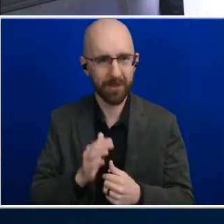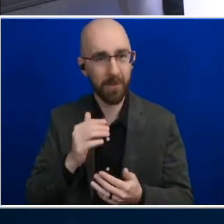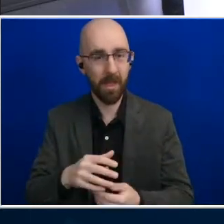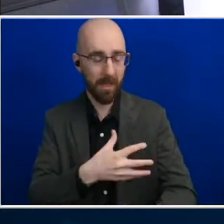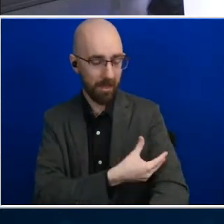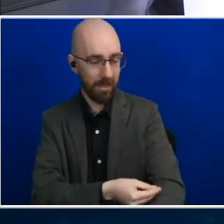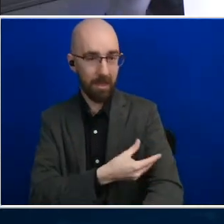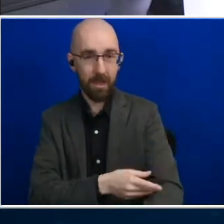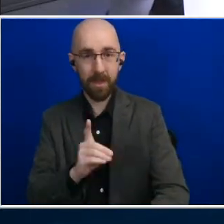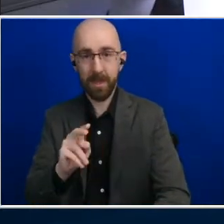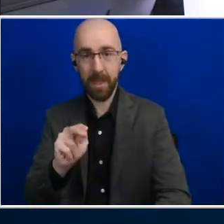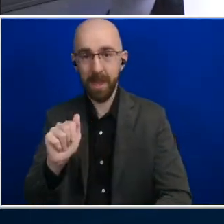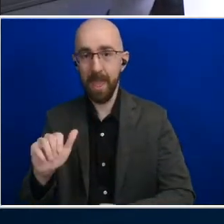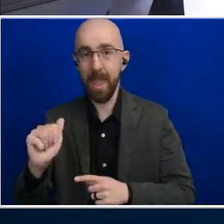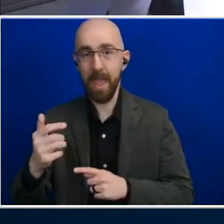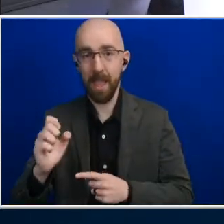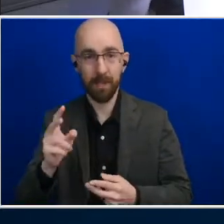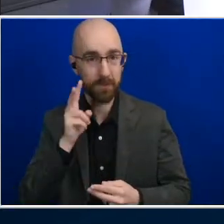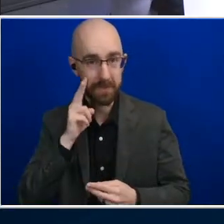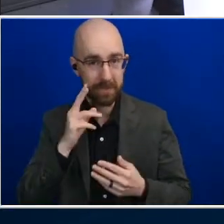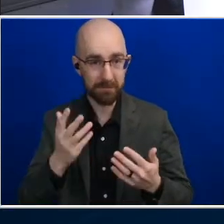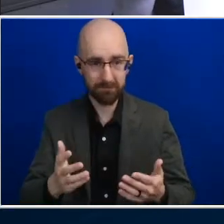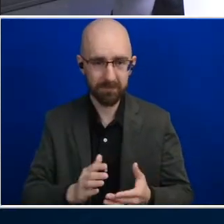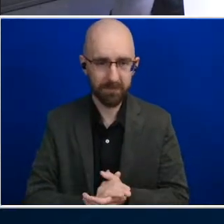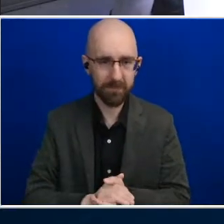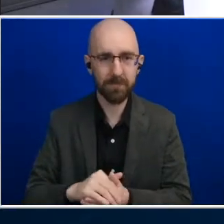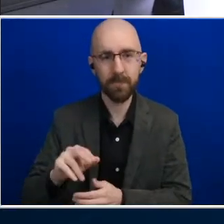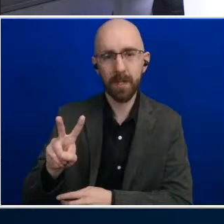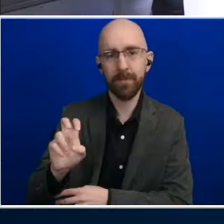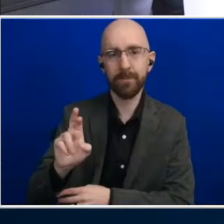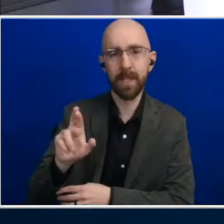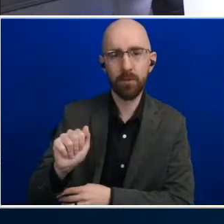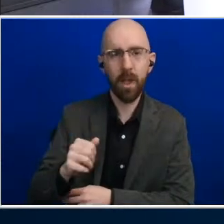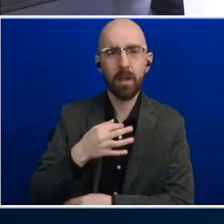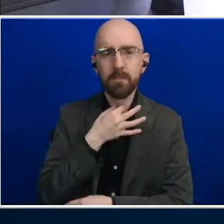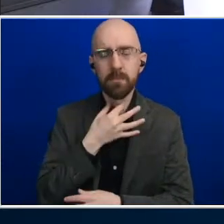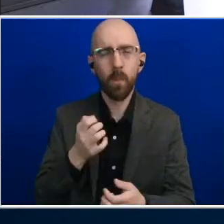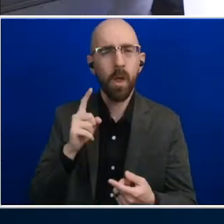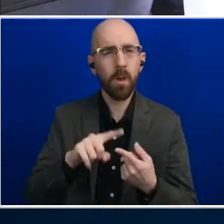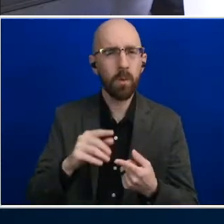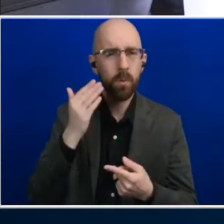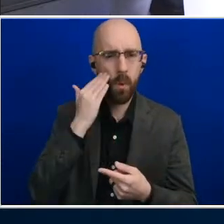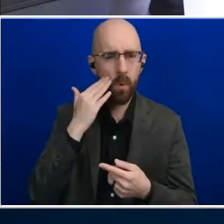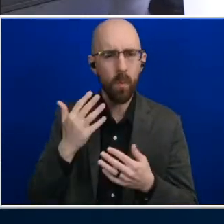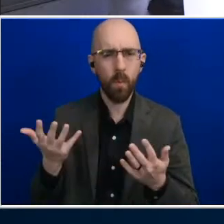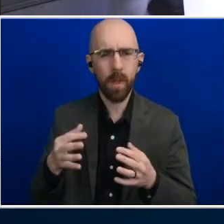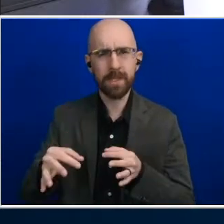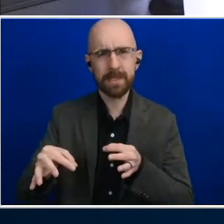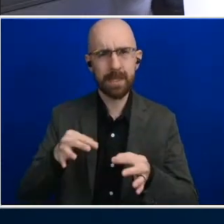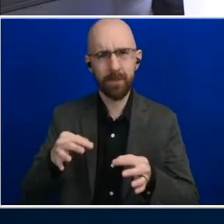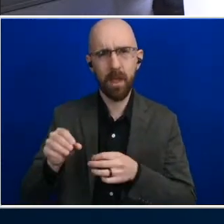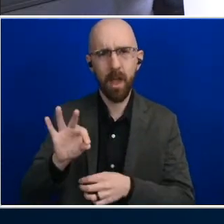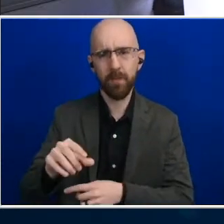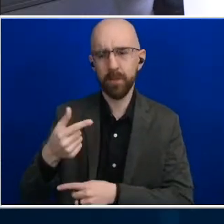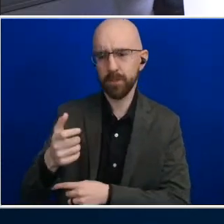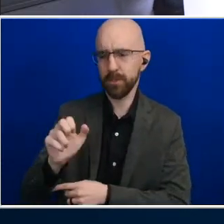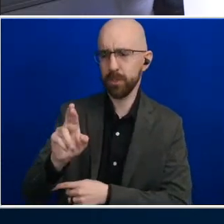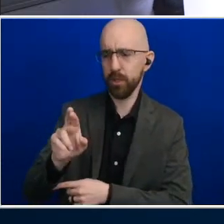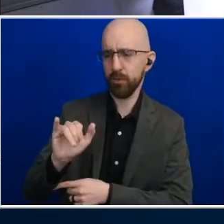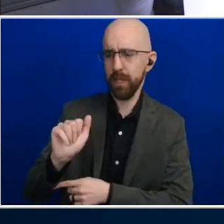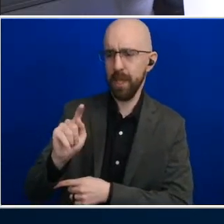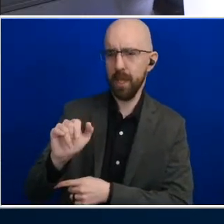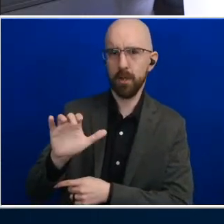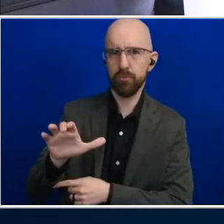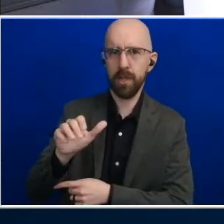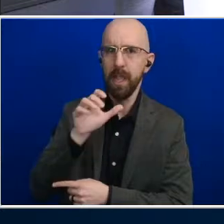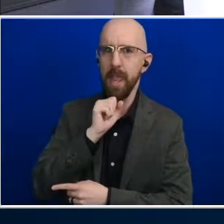you go. Vera has a question. Vera wants to know, what is the definition of the geriatric age range, and can you share the